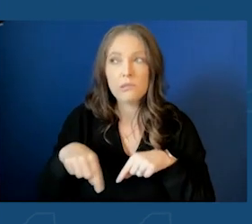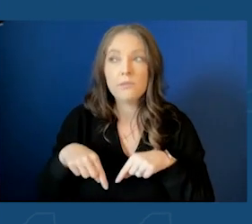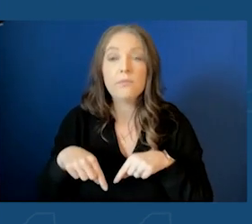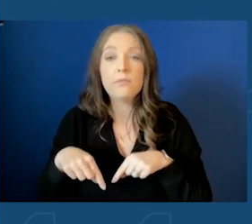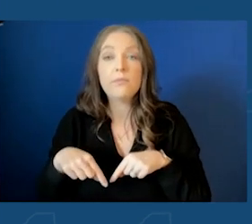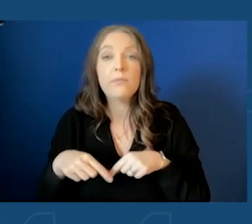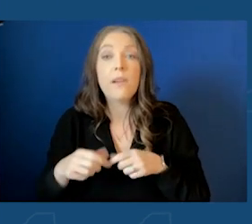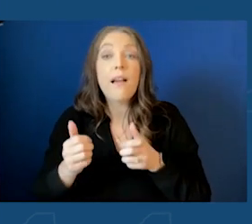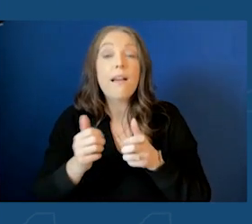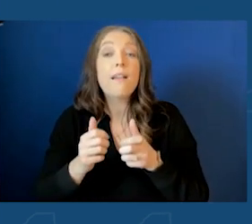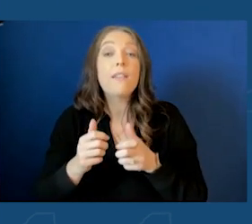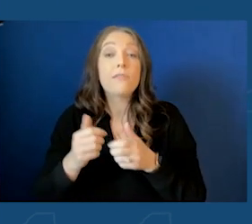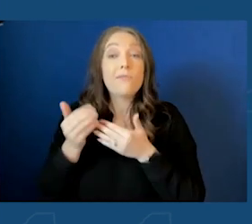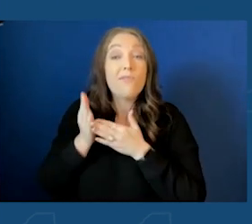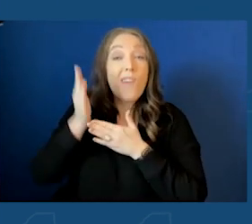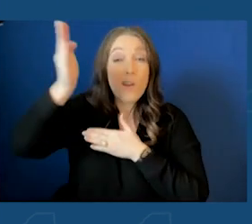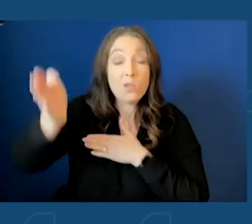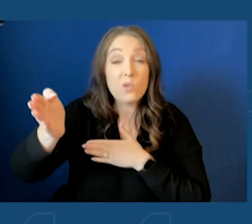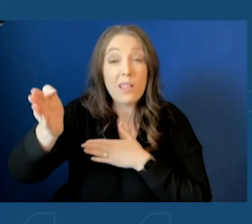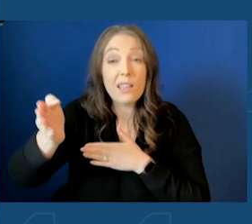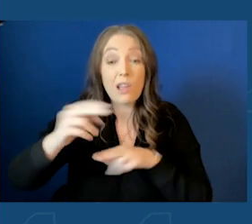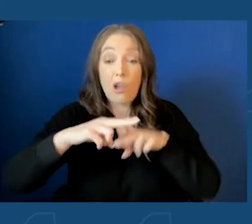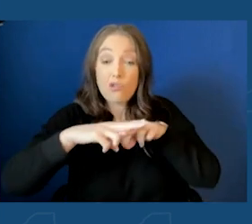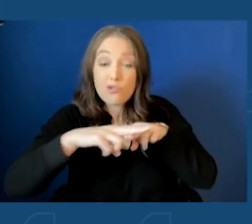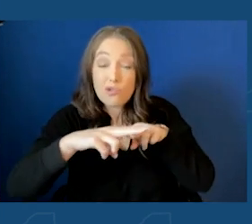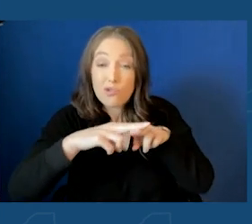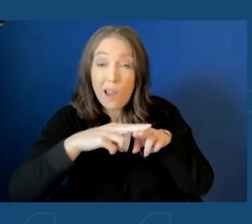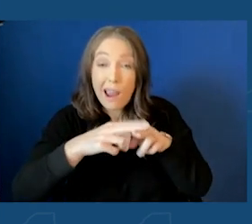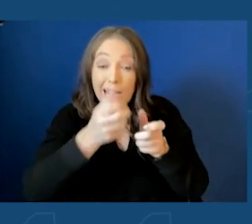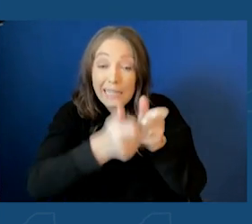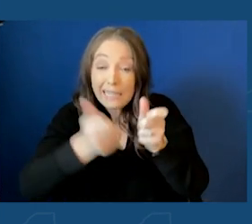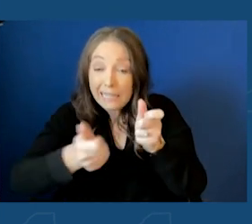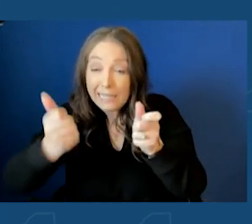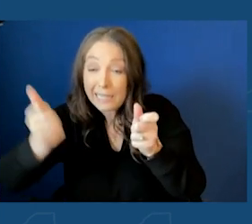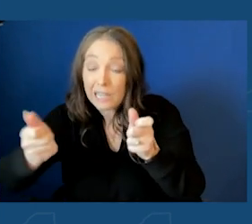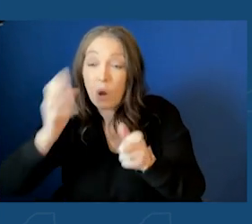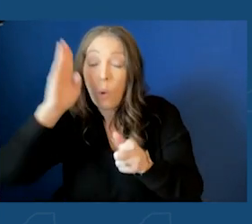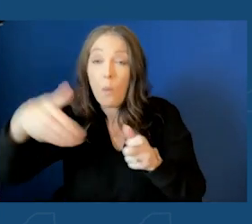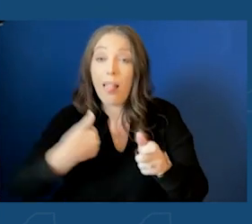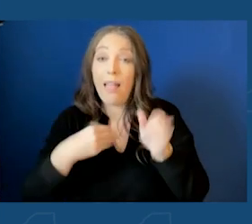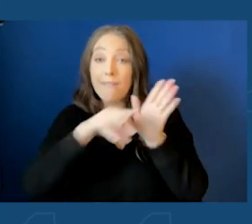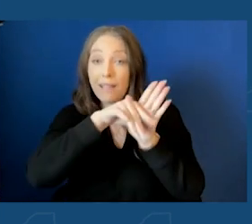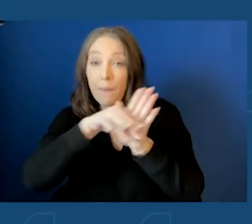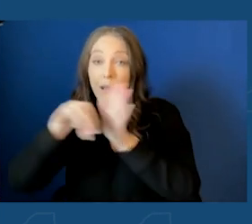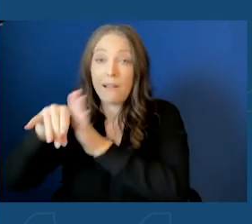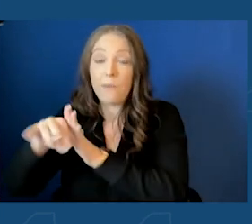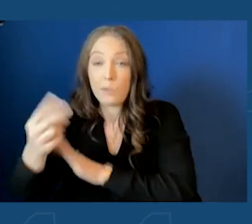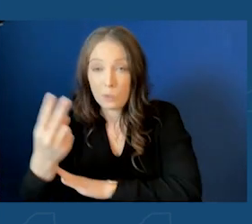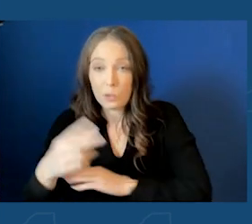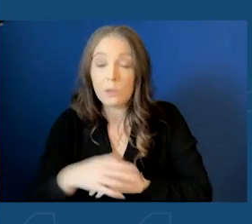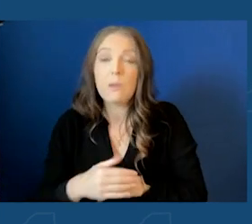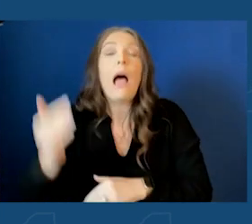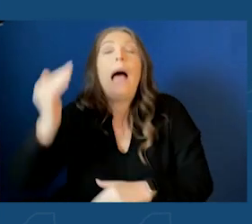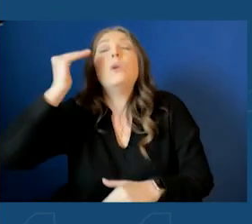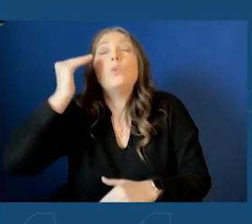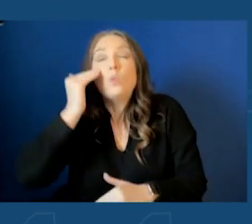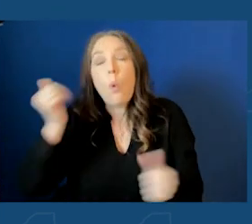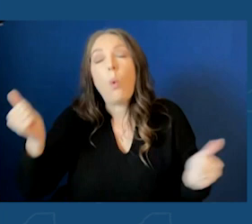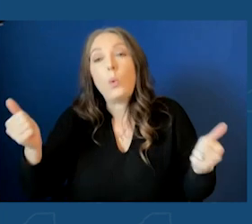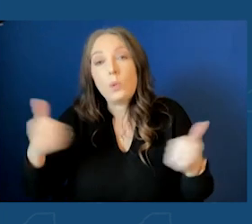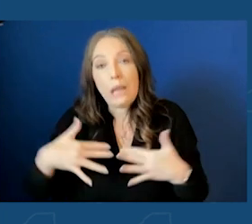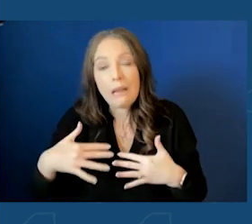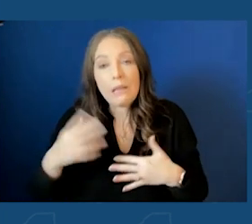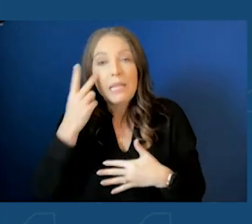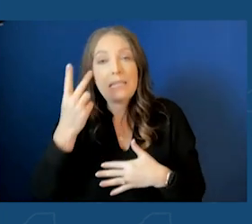train is going to have 2 cameras watching everything that goes on. And also, I know how frightening it is when people see someone who has a severe